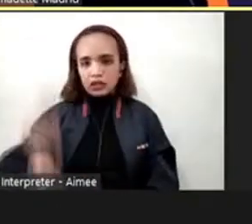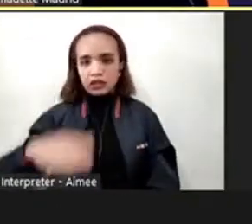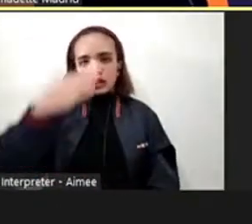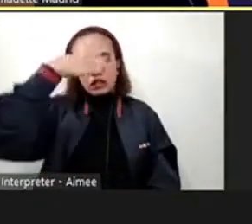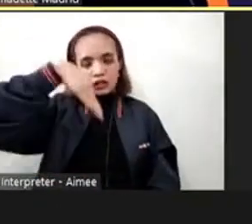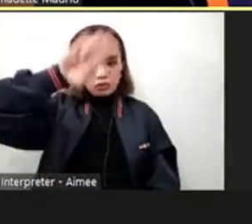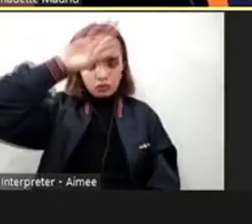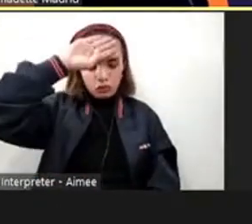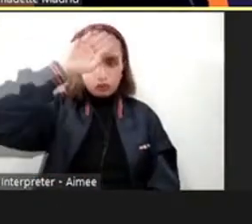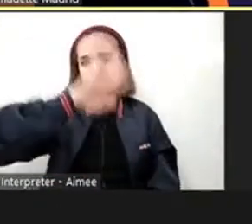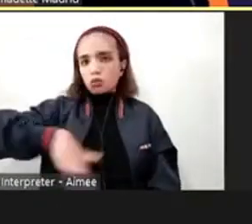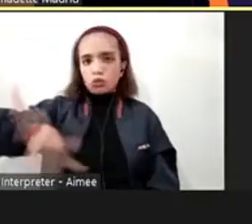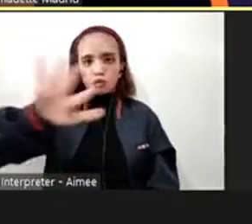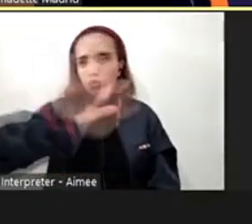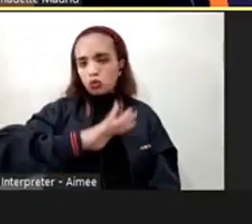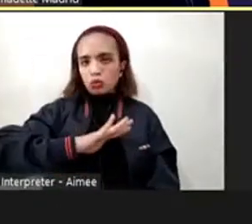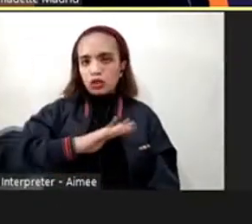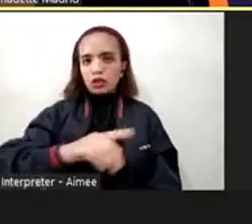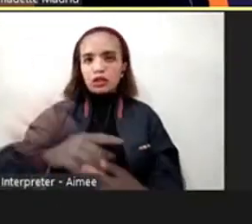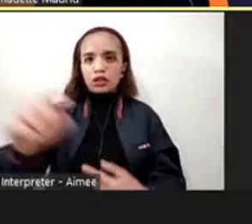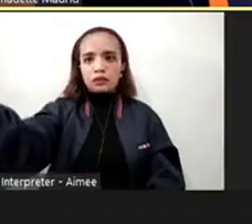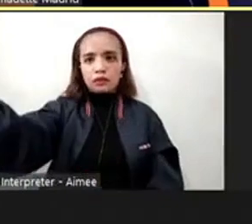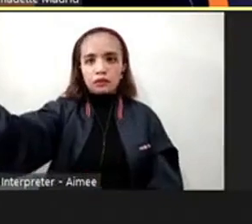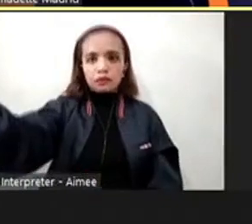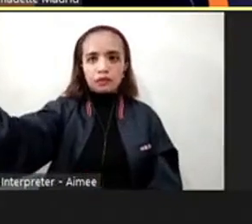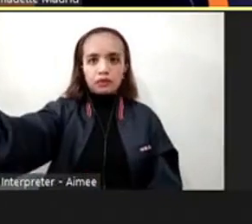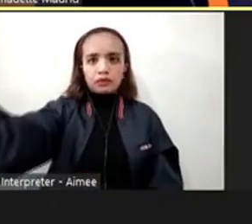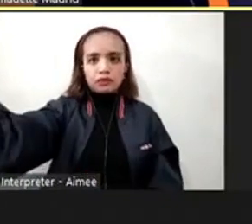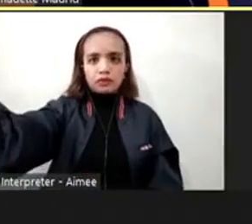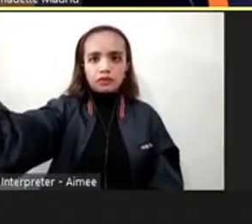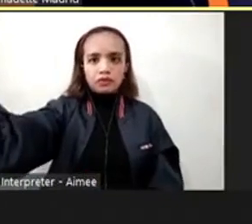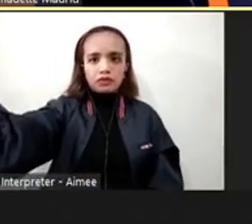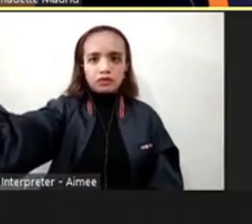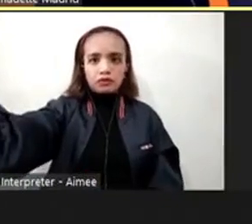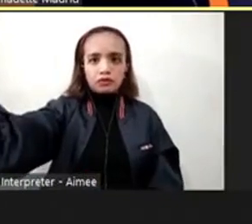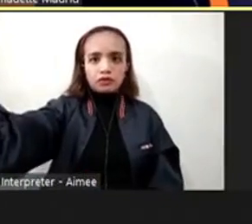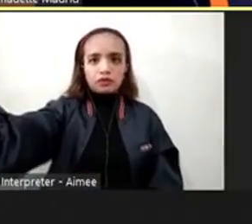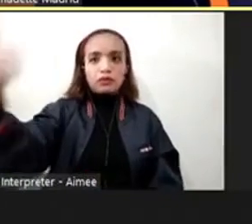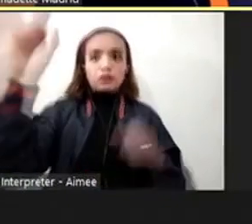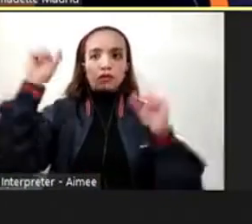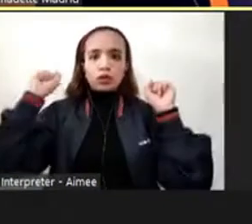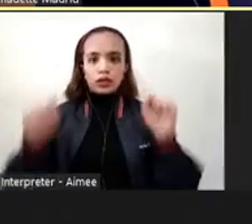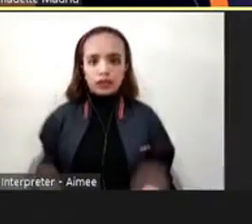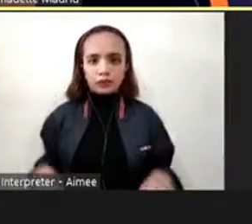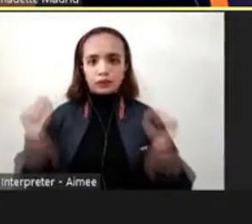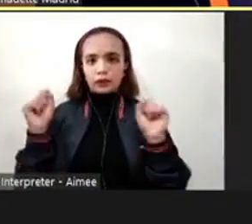in the same day, but you are just there in the office, no? So you can do it.